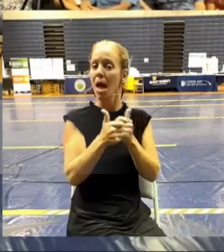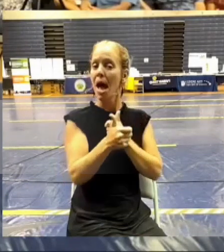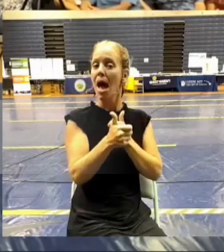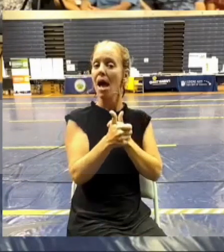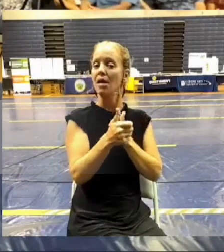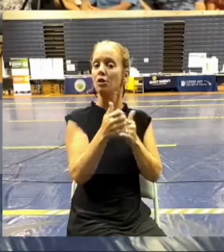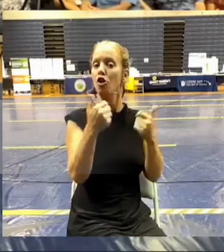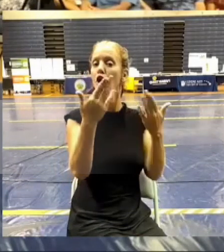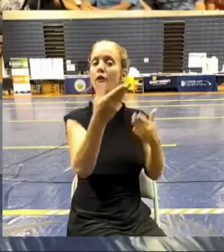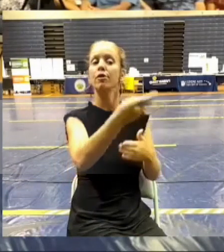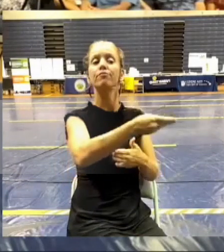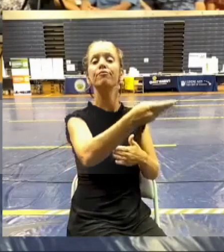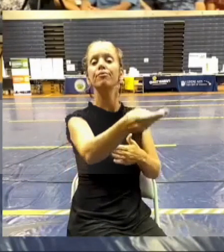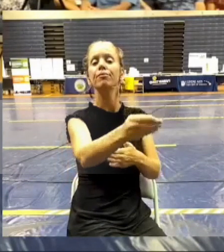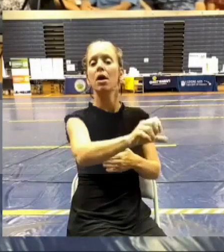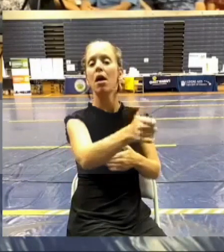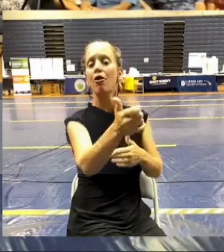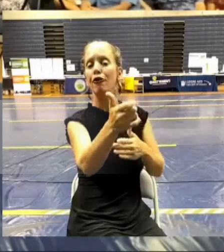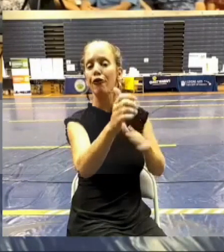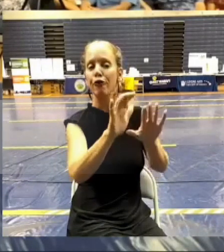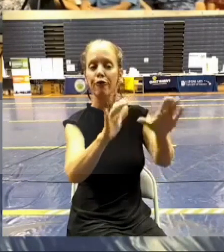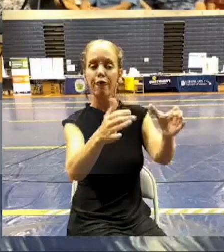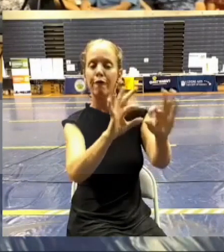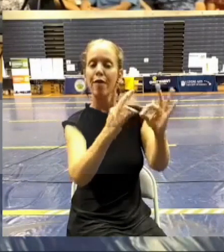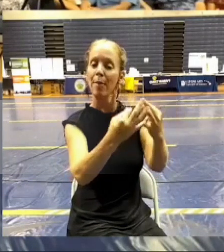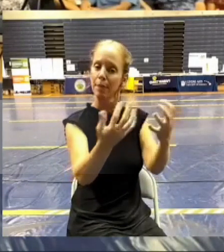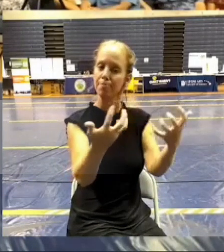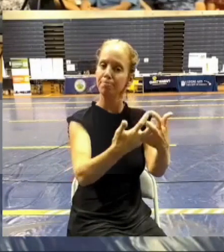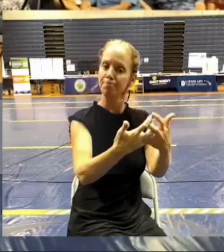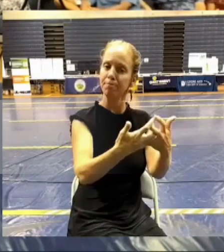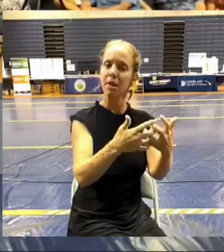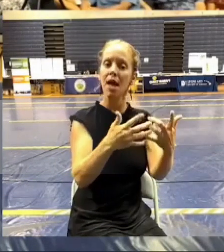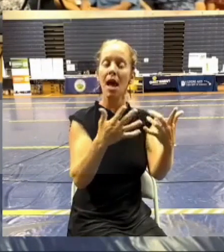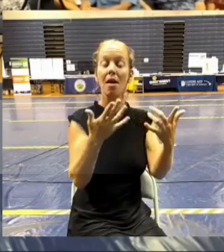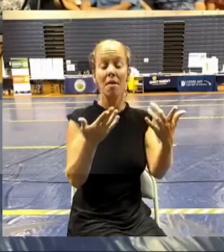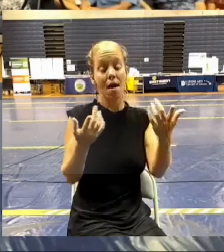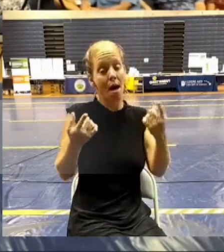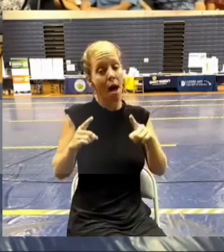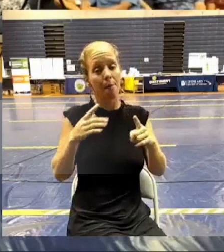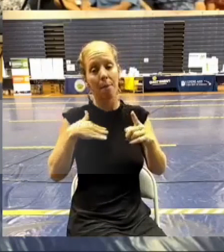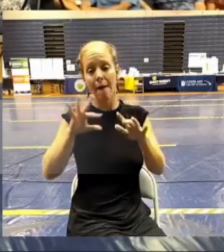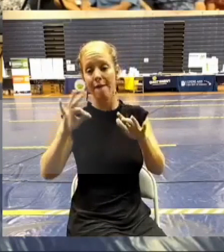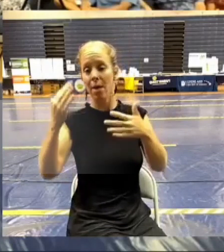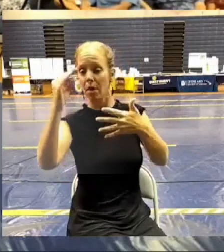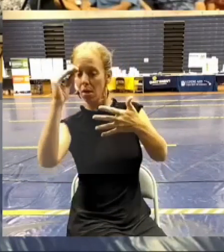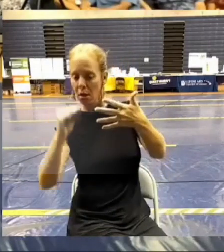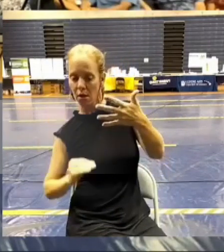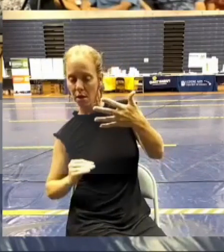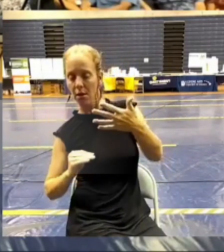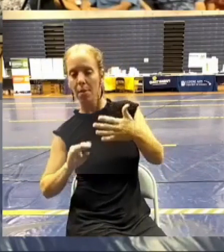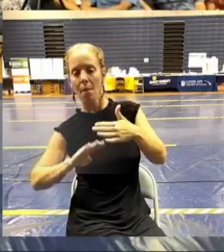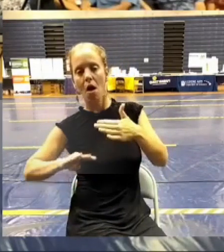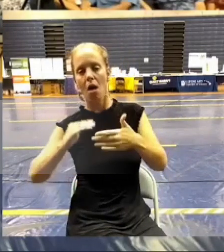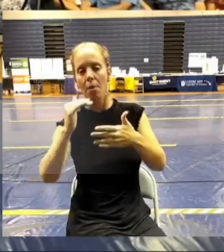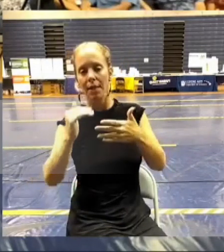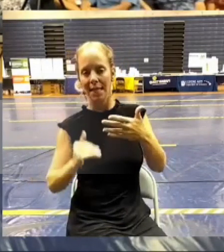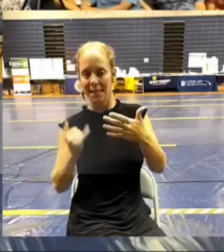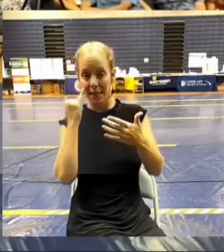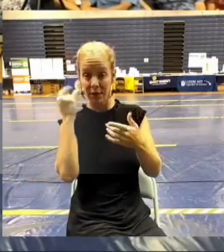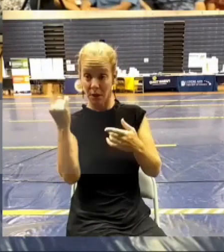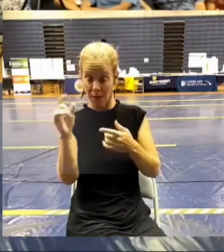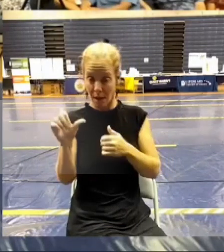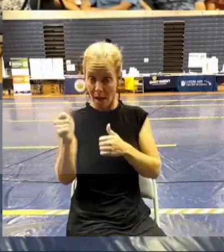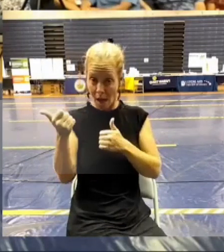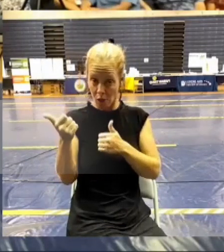the offer to someone else. You're going to be pretty much basically put on the bottom of the list. If something else comes up, we'll give you a call